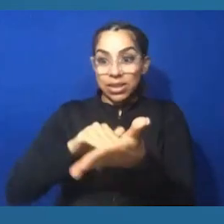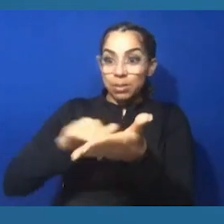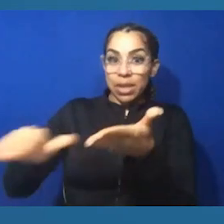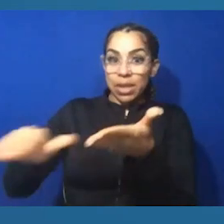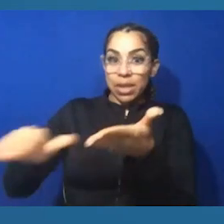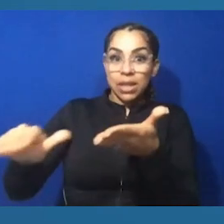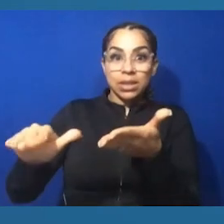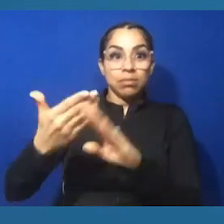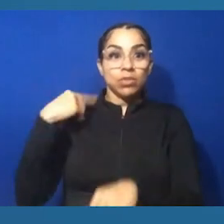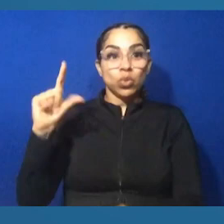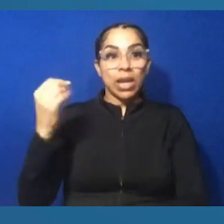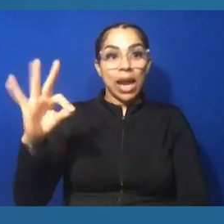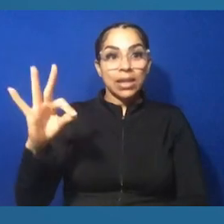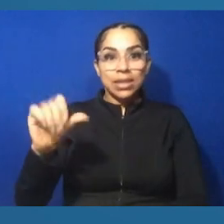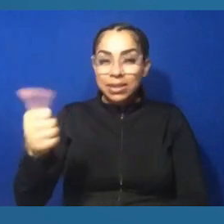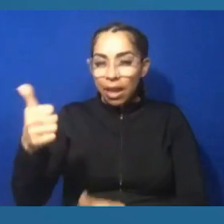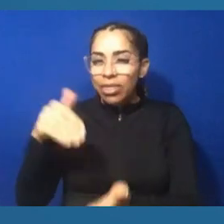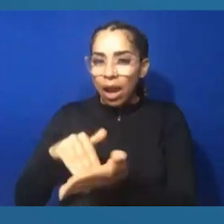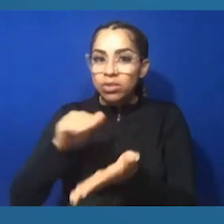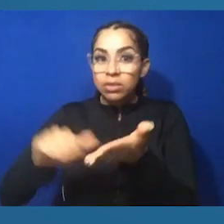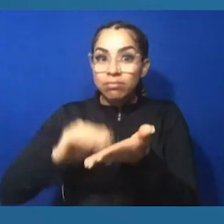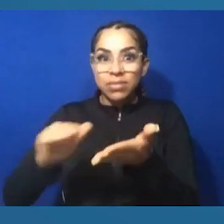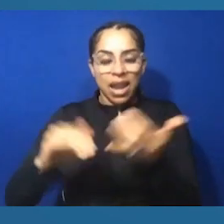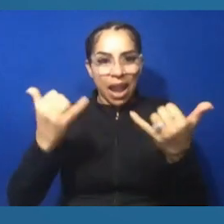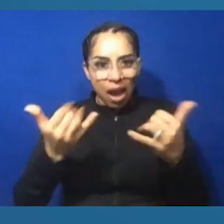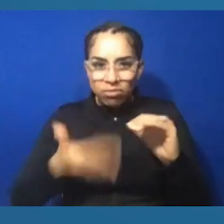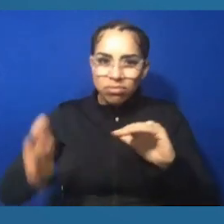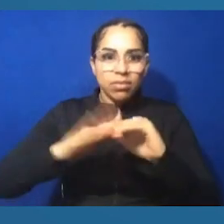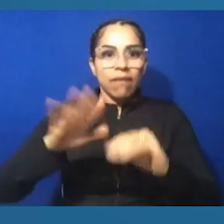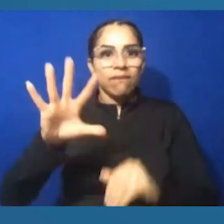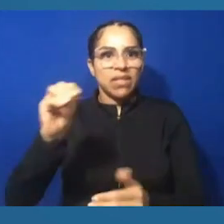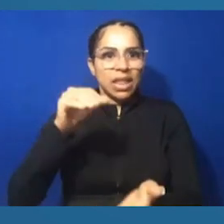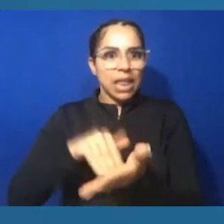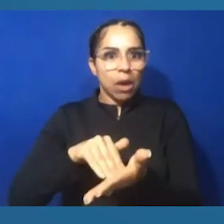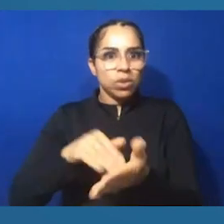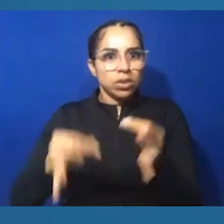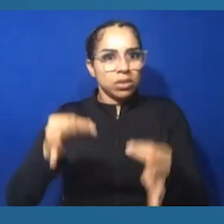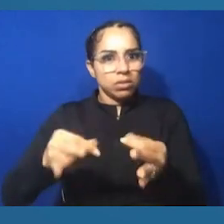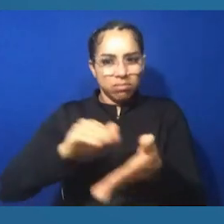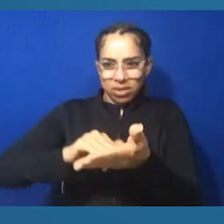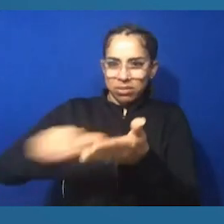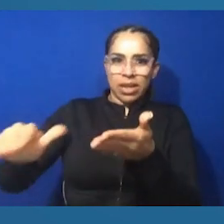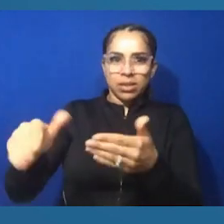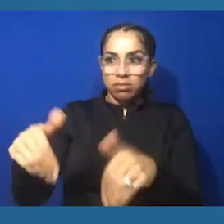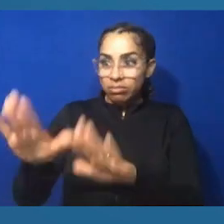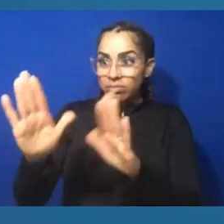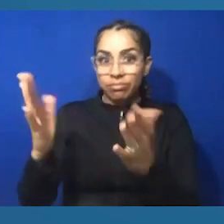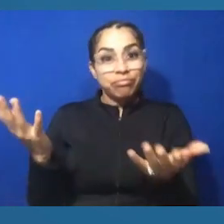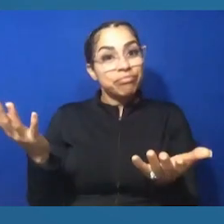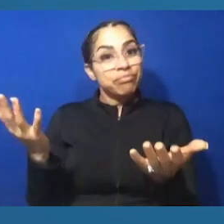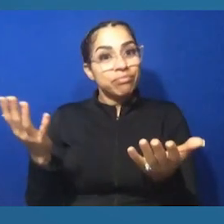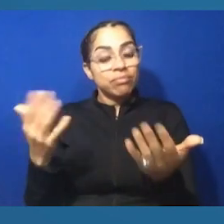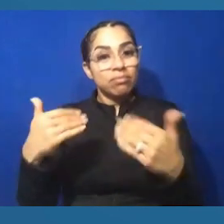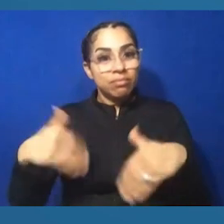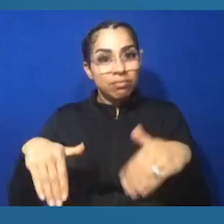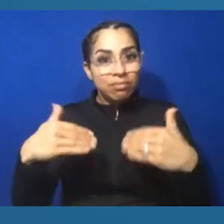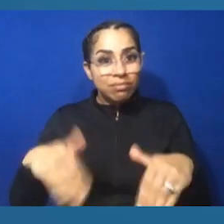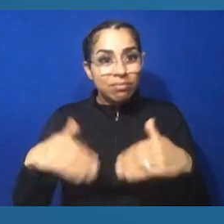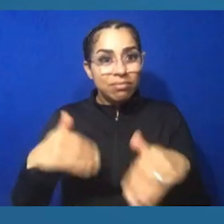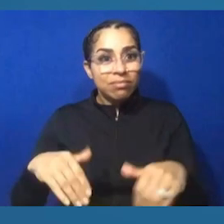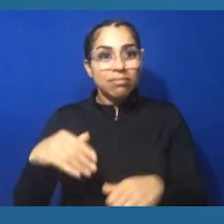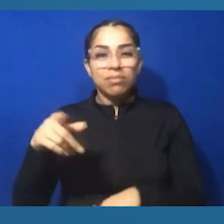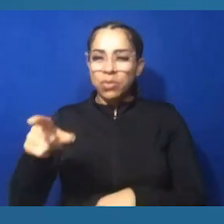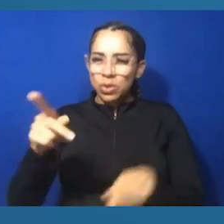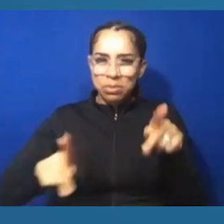over 50,000 in 2024. That's an enormous number of people who never had their day in court,